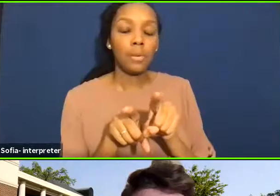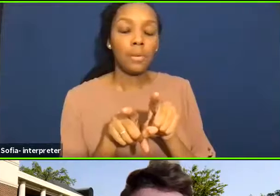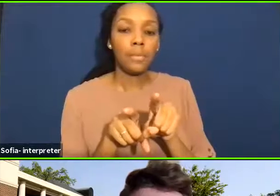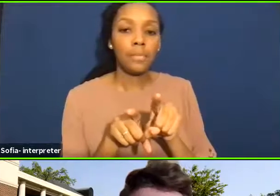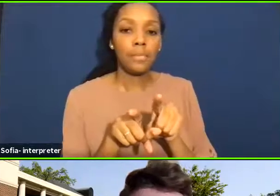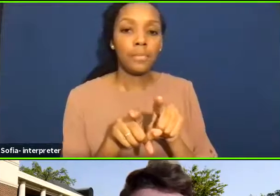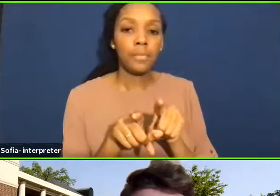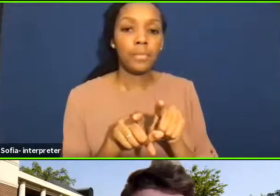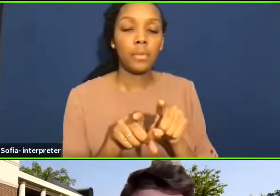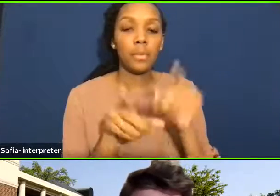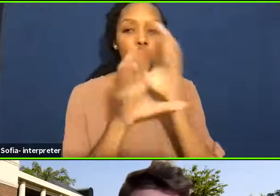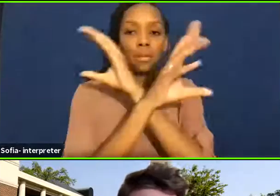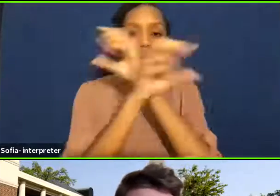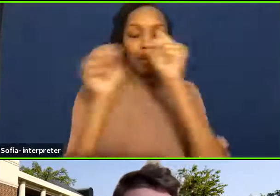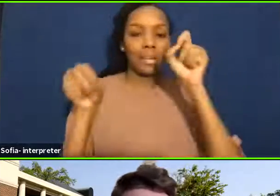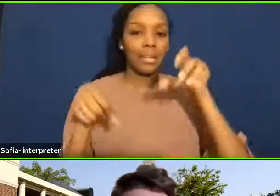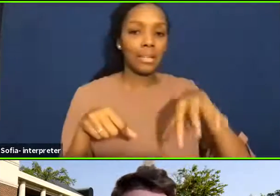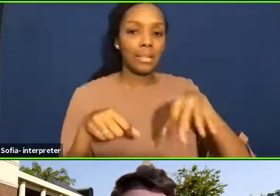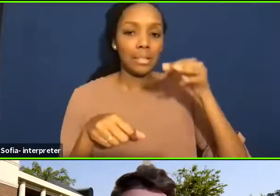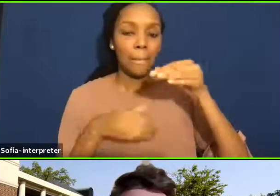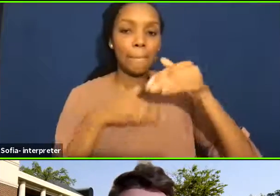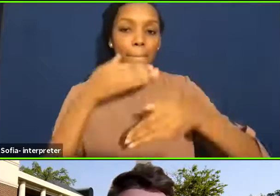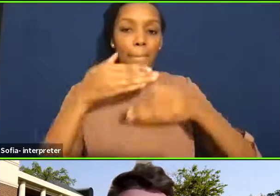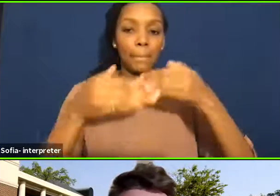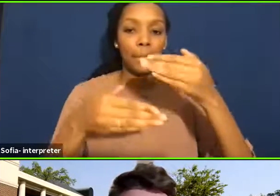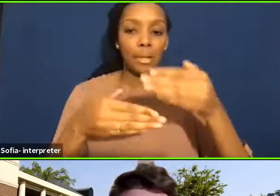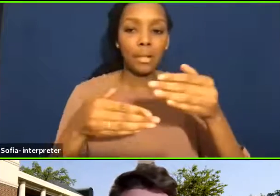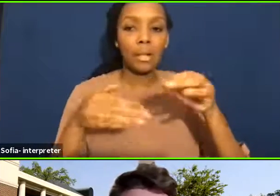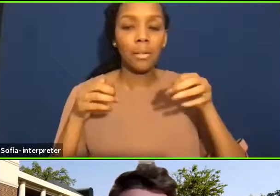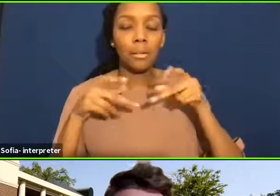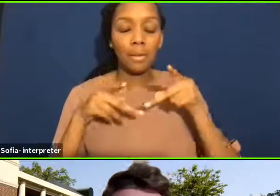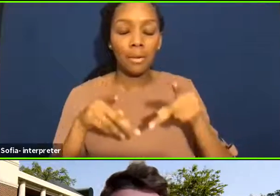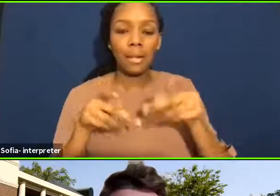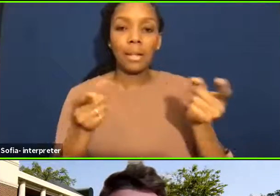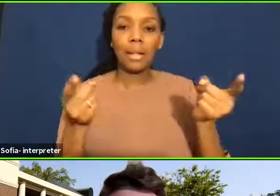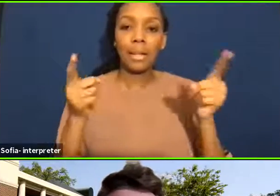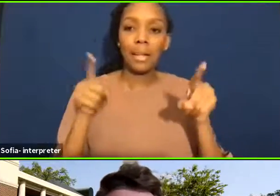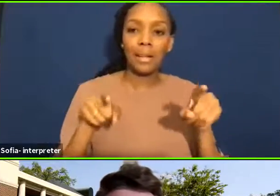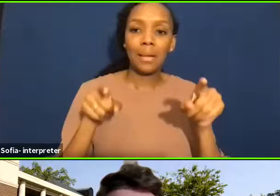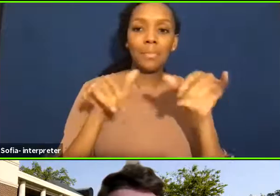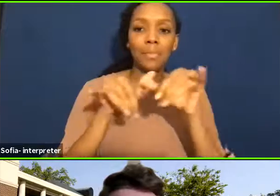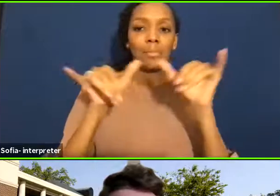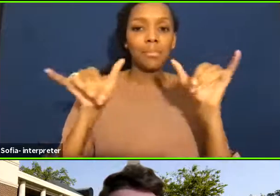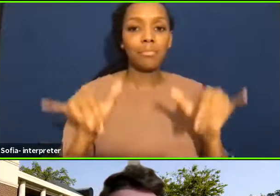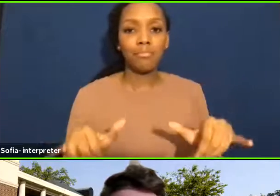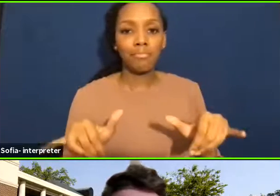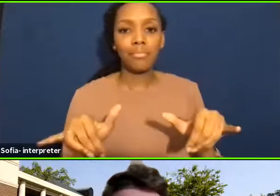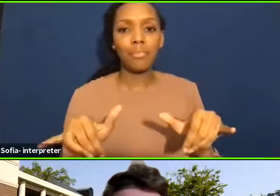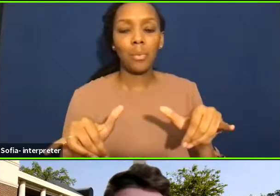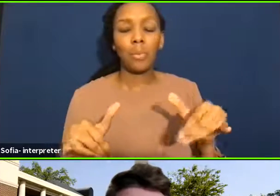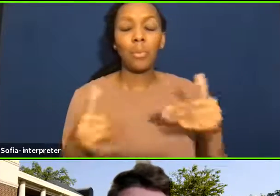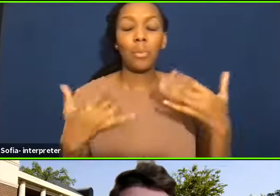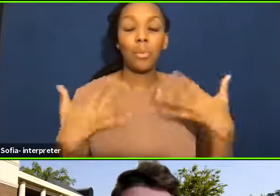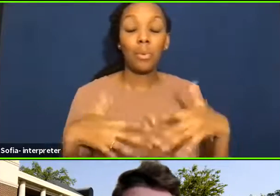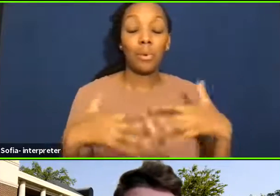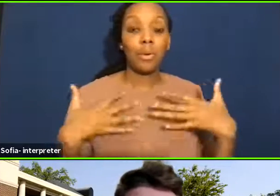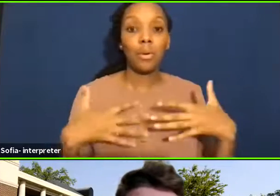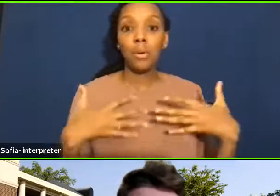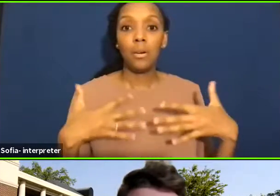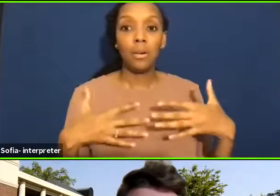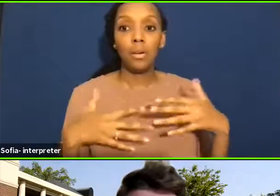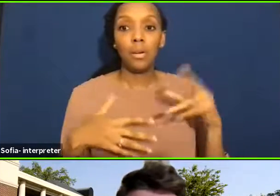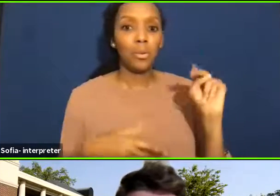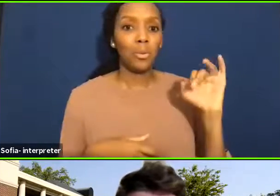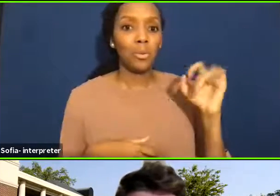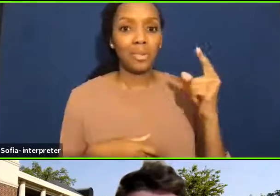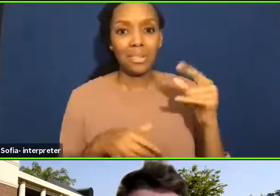the chancellor selection policy is allowing to happen in our system, because it makes the UNC